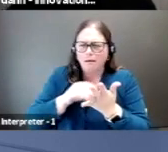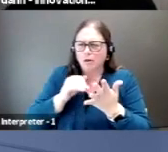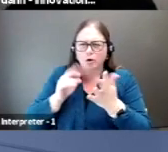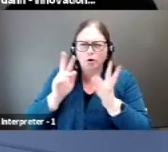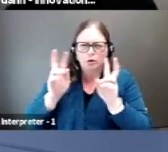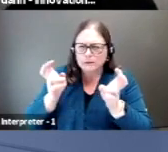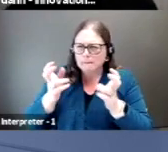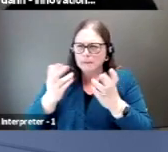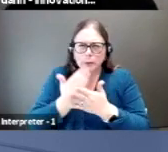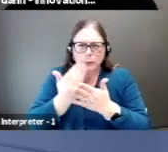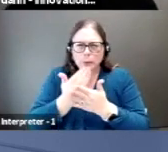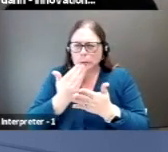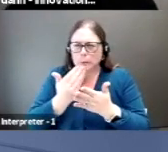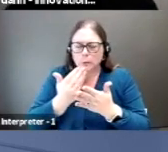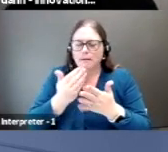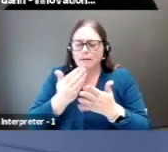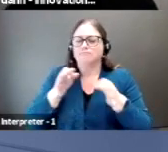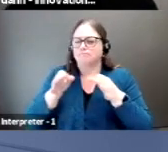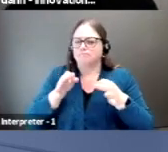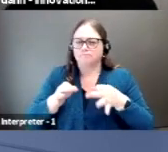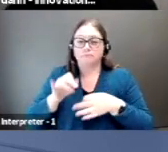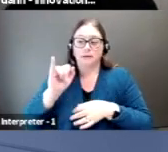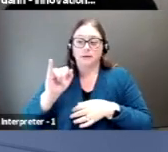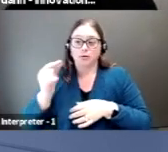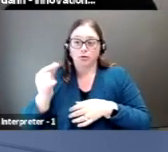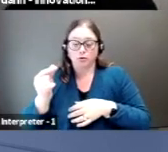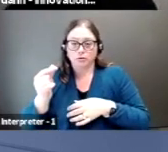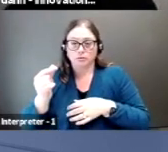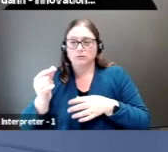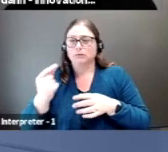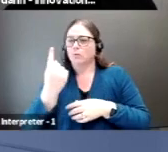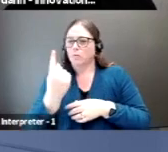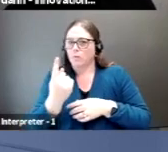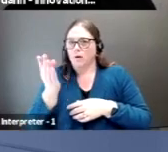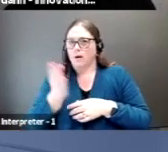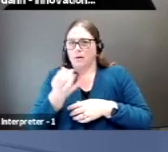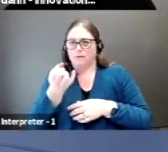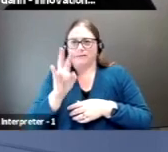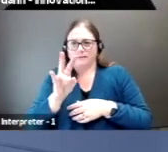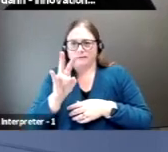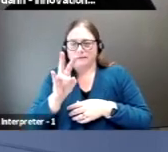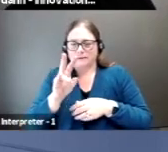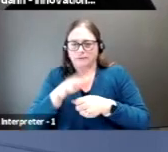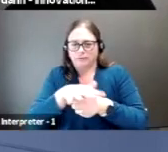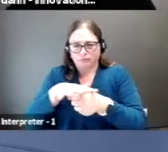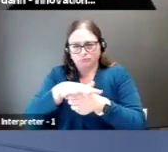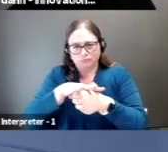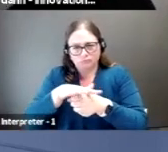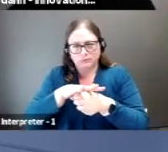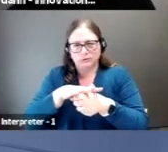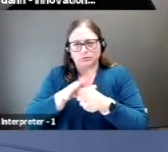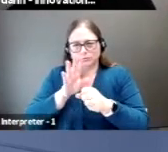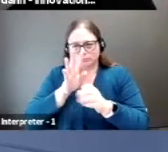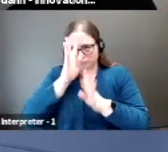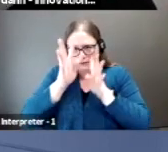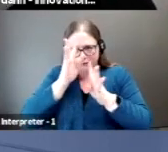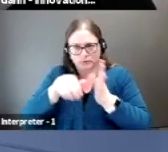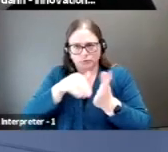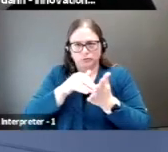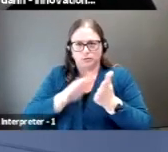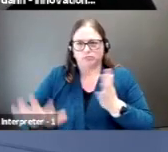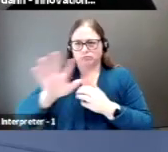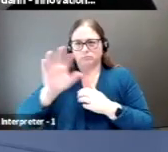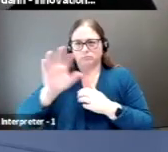So Innovation Guelph is one of 17 regional innovation centers in Ontario. And while we are located